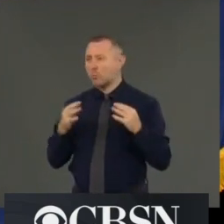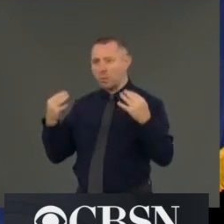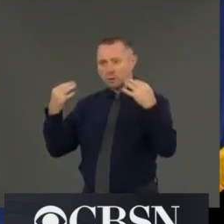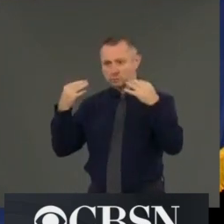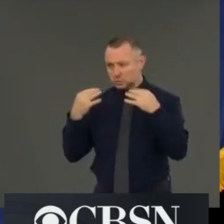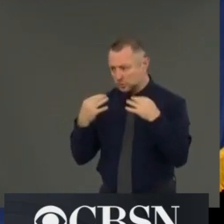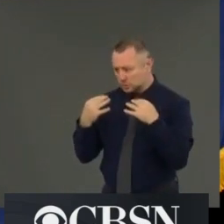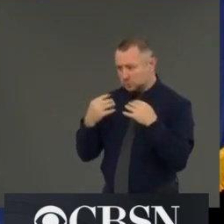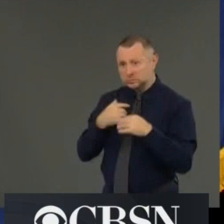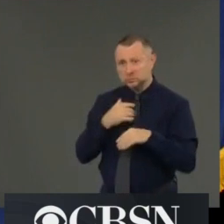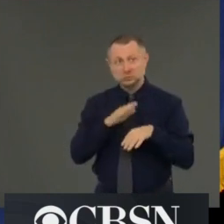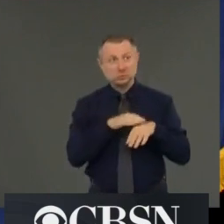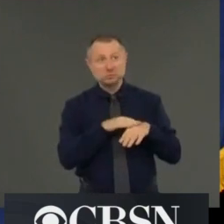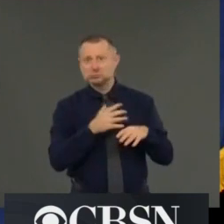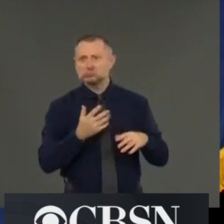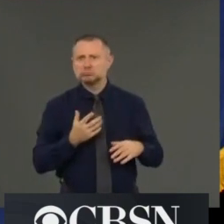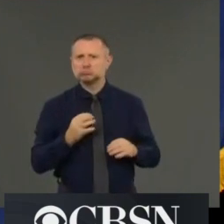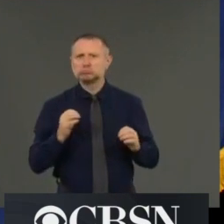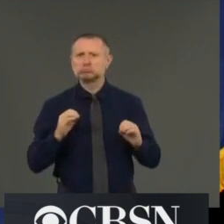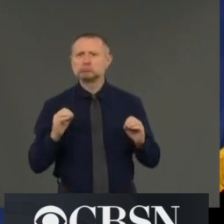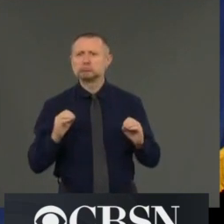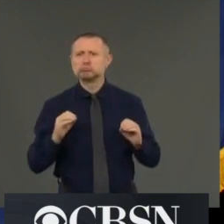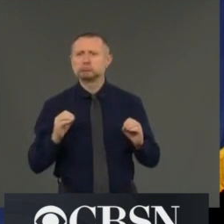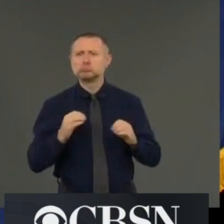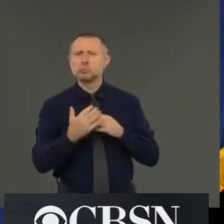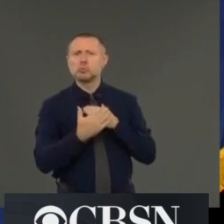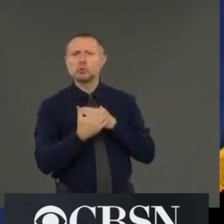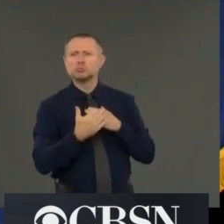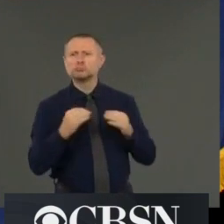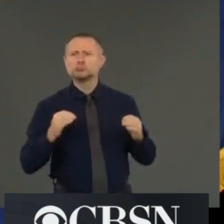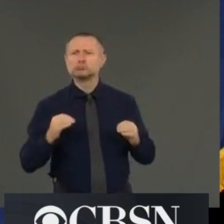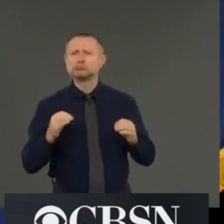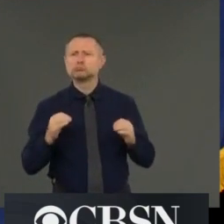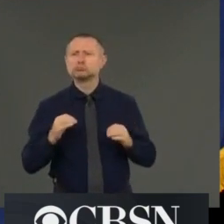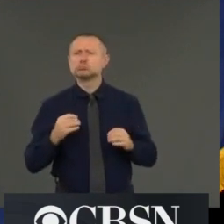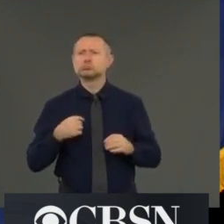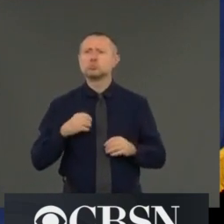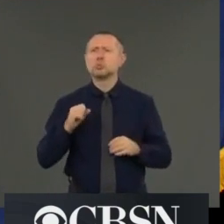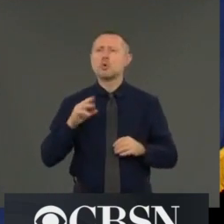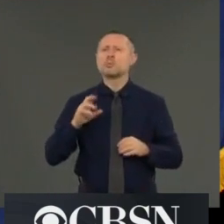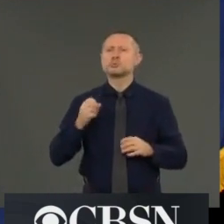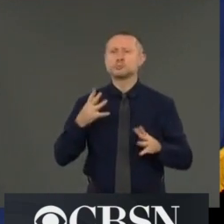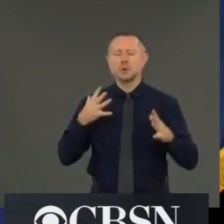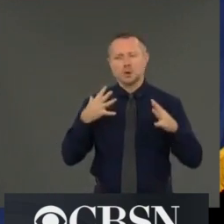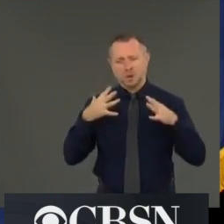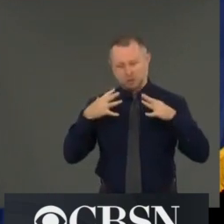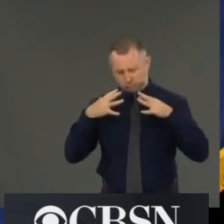We were ambushed because the federal government failed in its job.